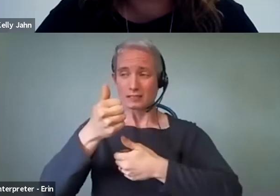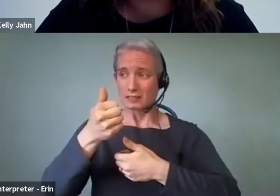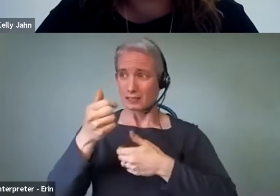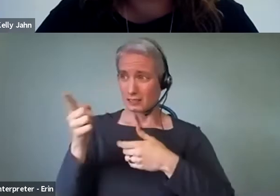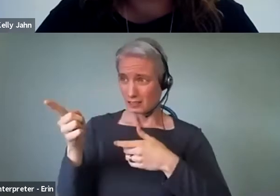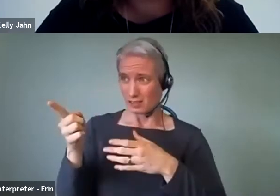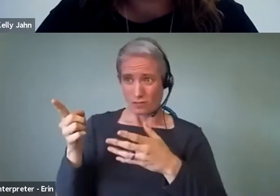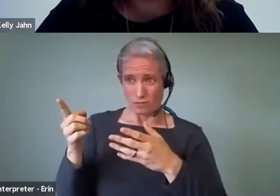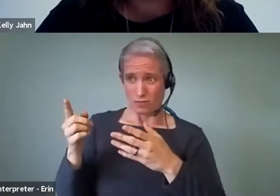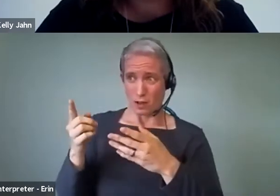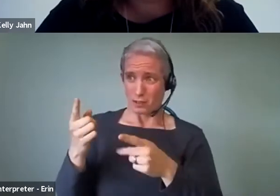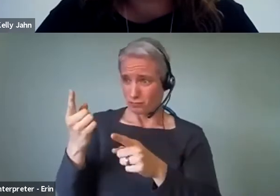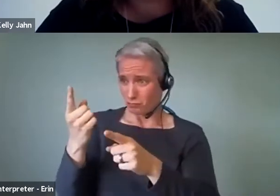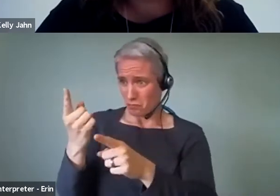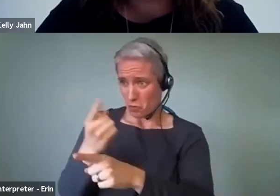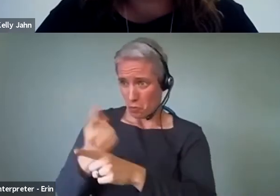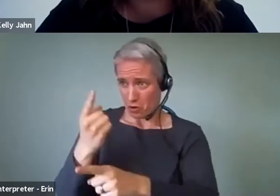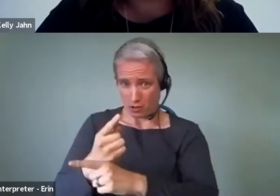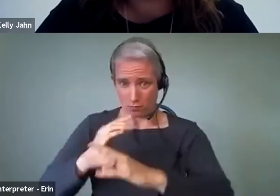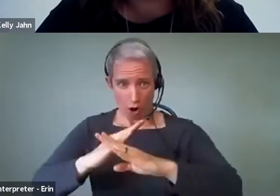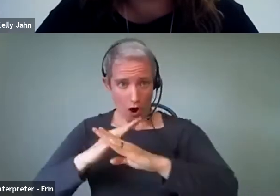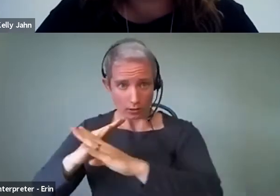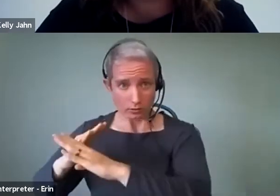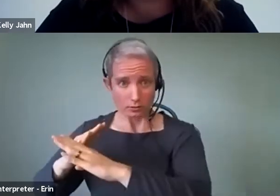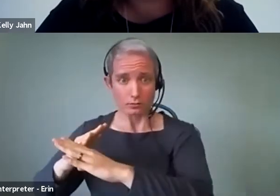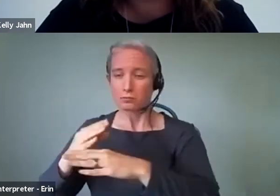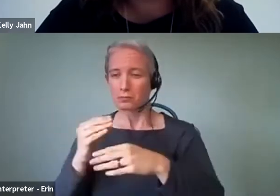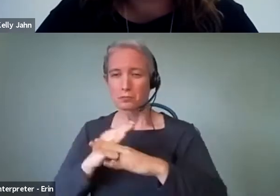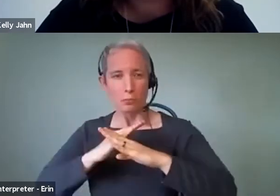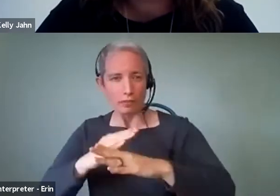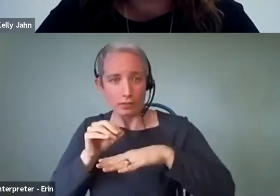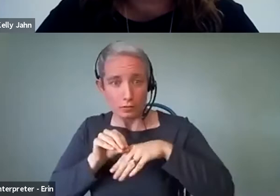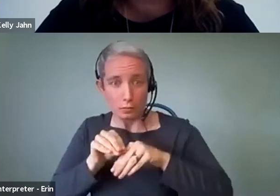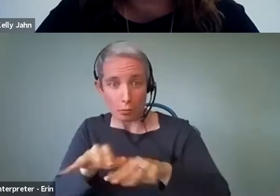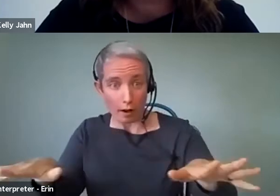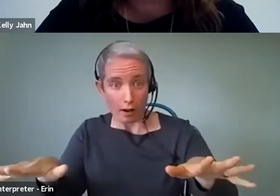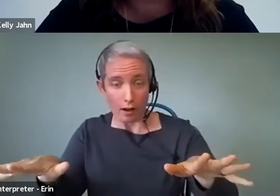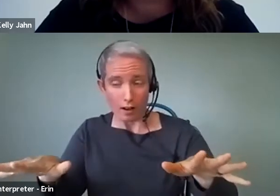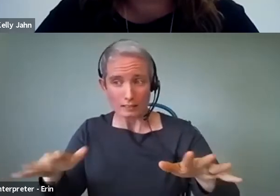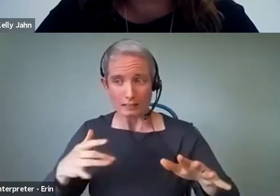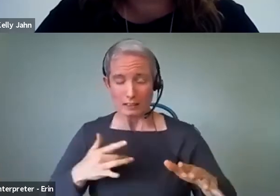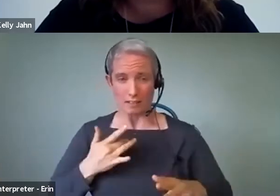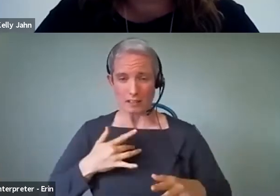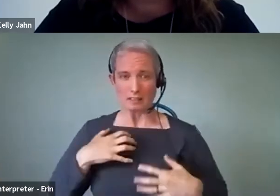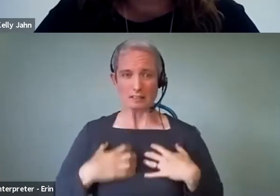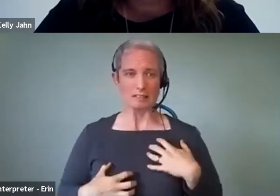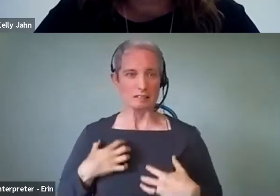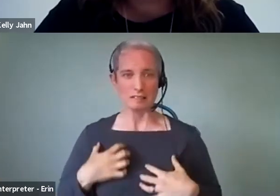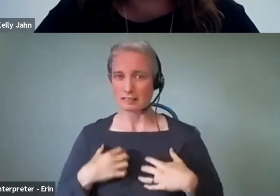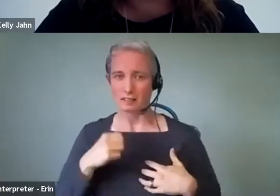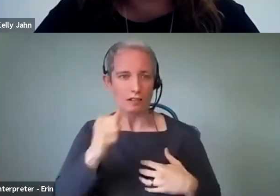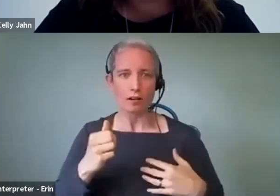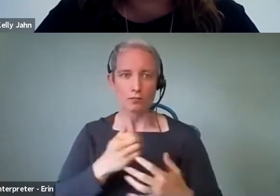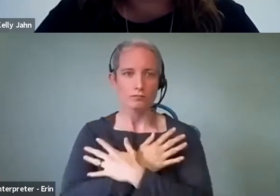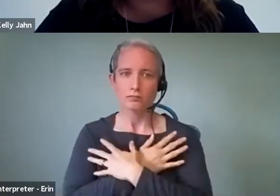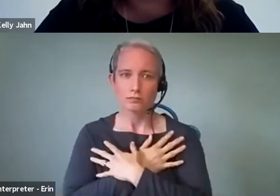spread, they're just not going to be feeling relaxed and comfortable getting back. So that's